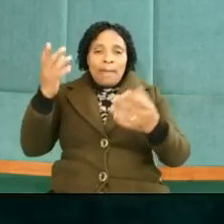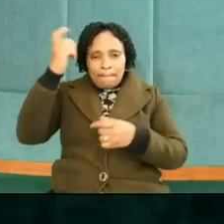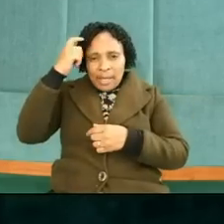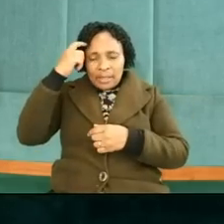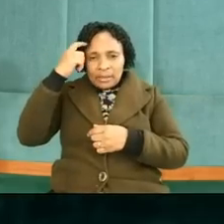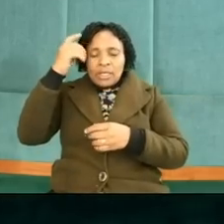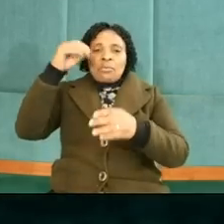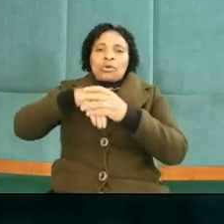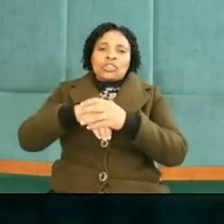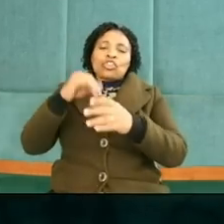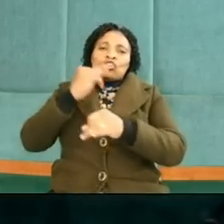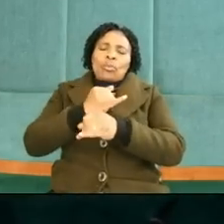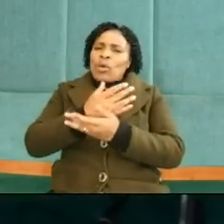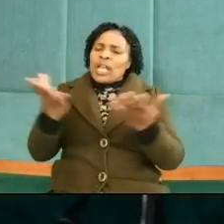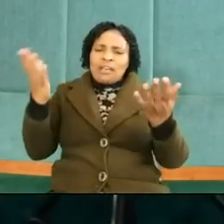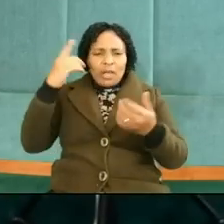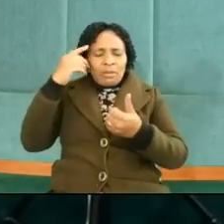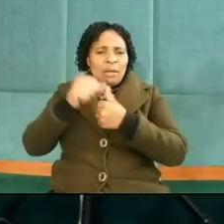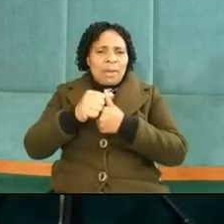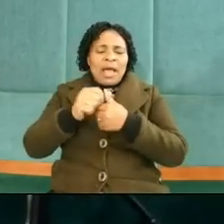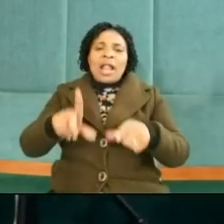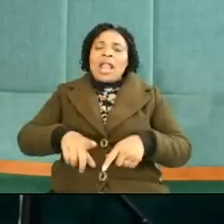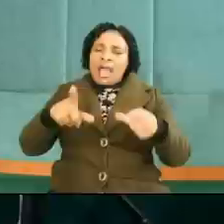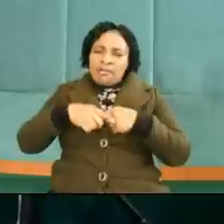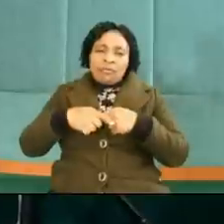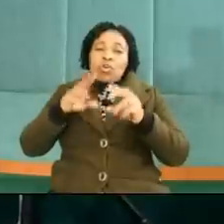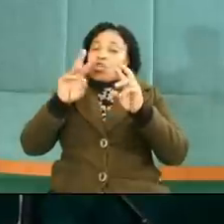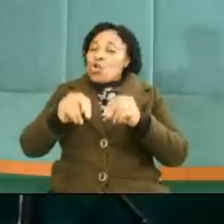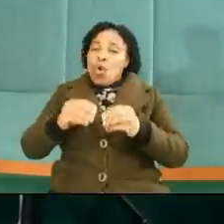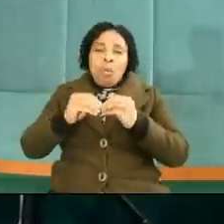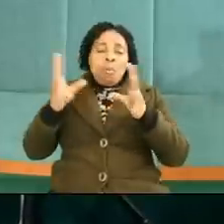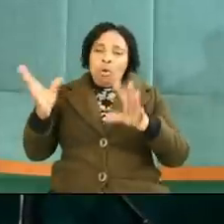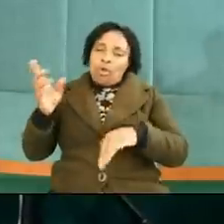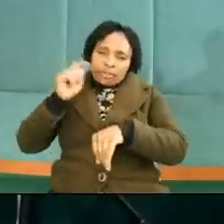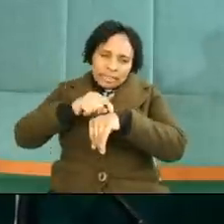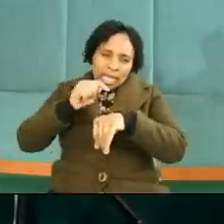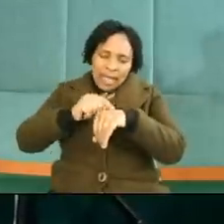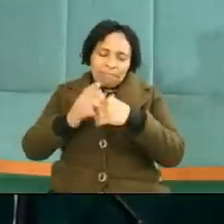plan to choose a job? Remember that. Whatever decision you have in your life, remember that. Normal time is over.